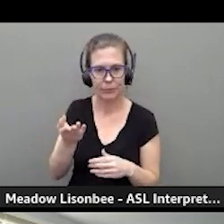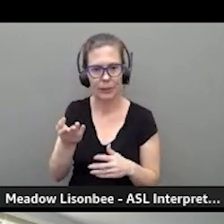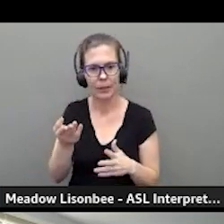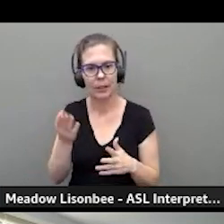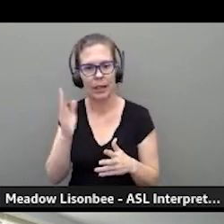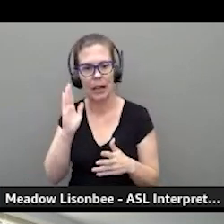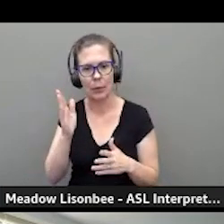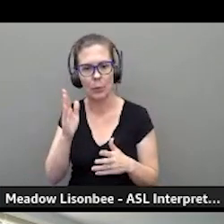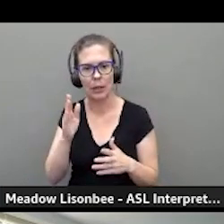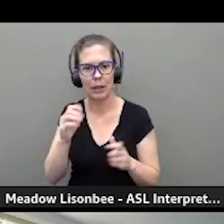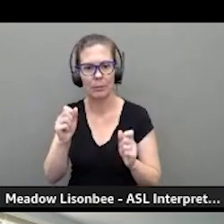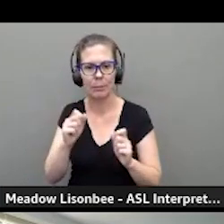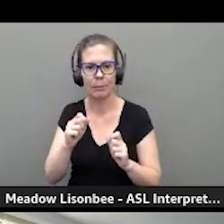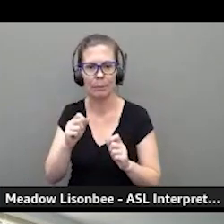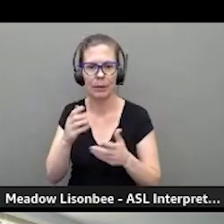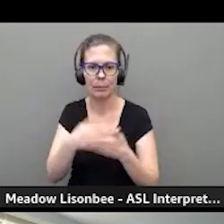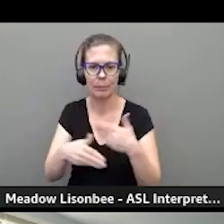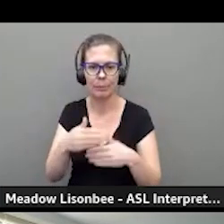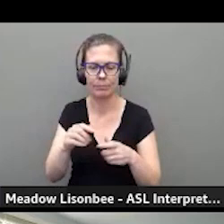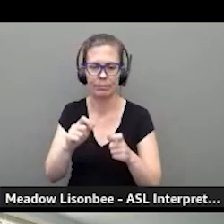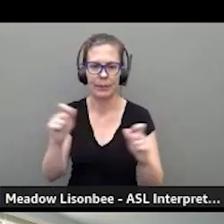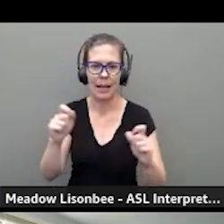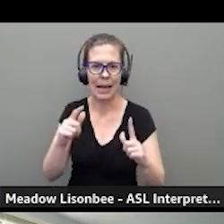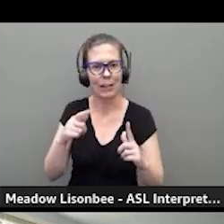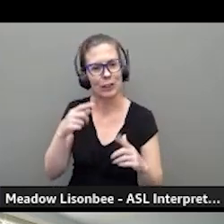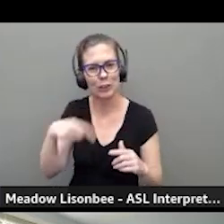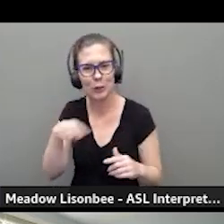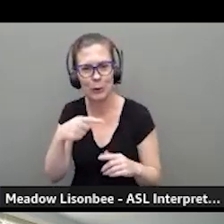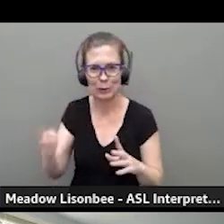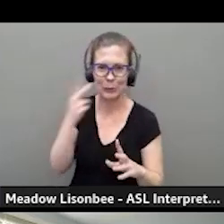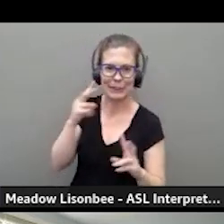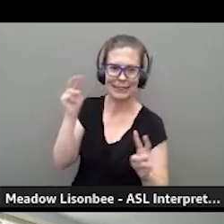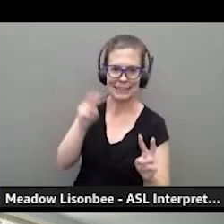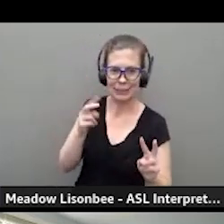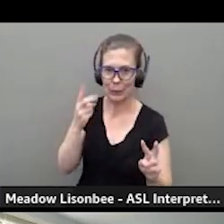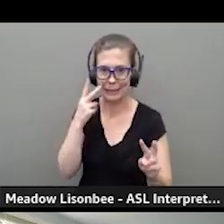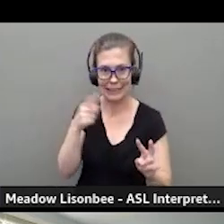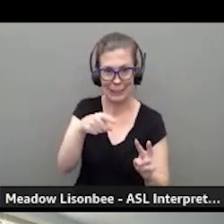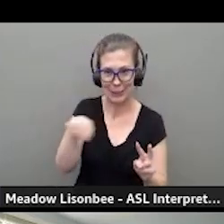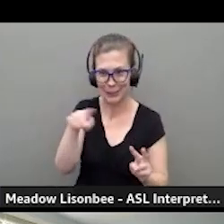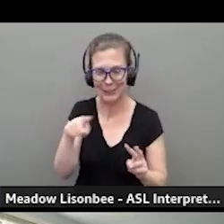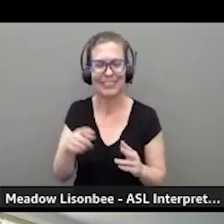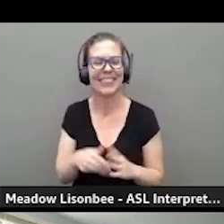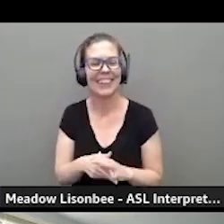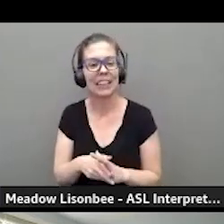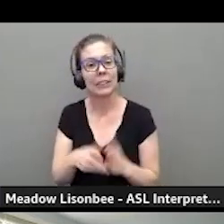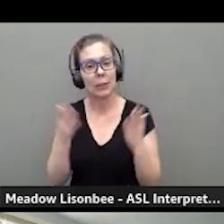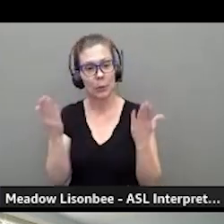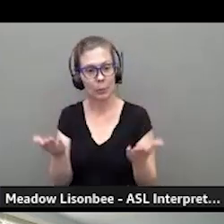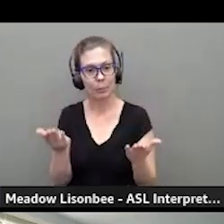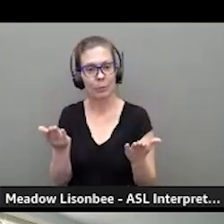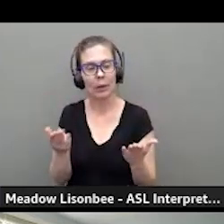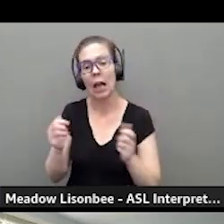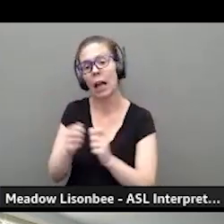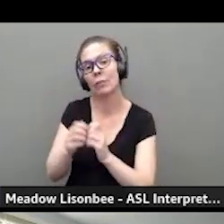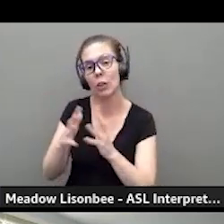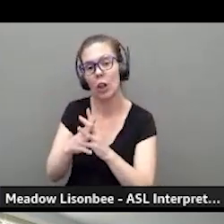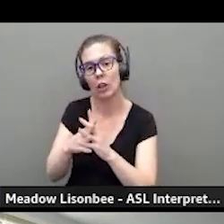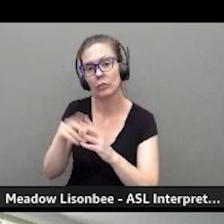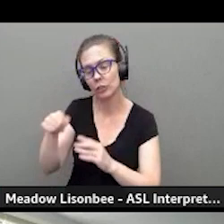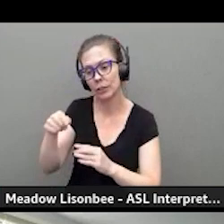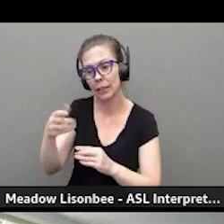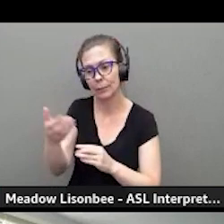actually get my, okay. I just had to get you all back on this screen so I could see you all. So I've launched this